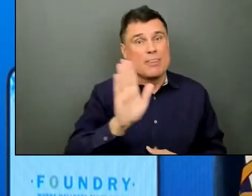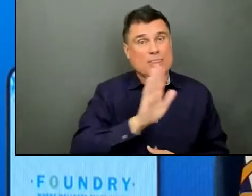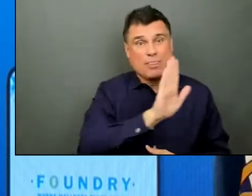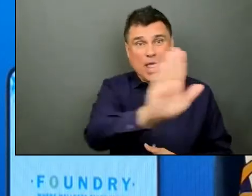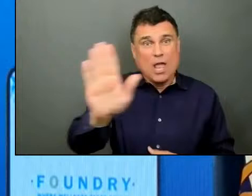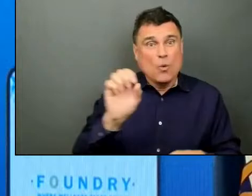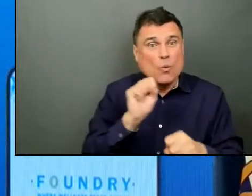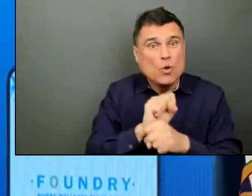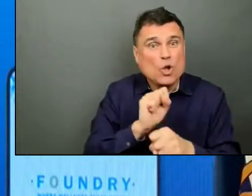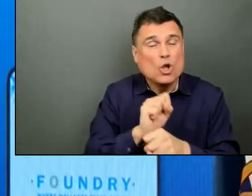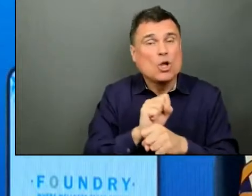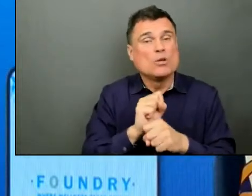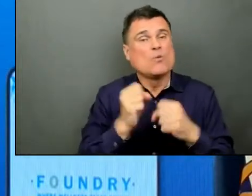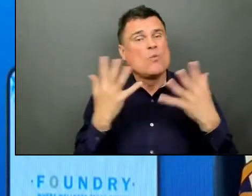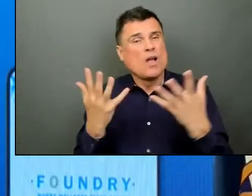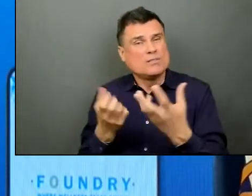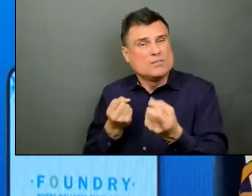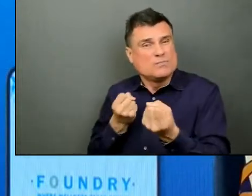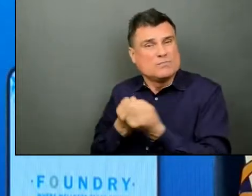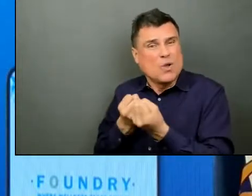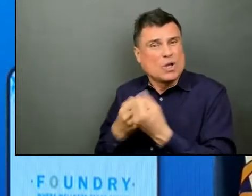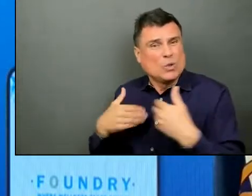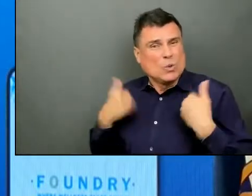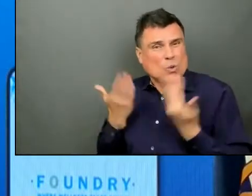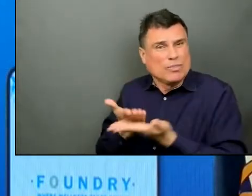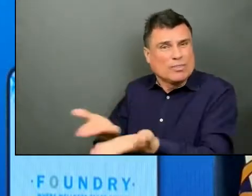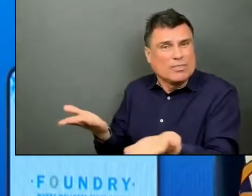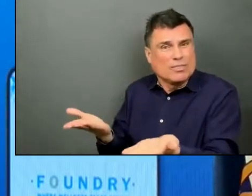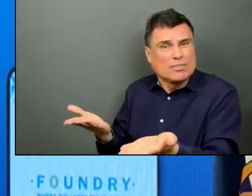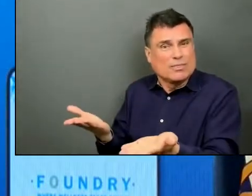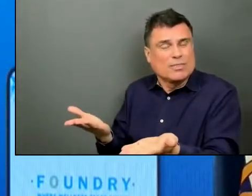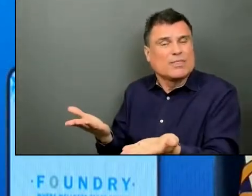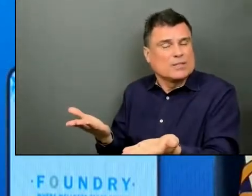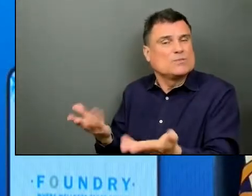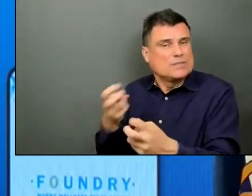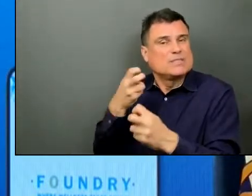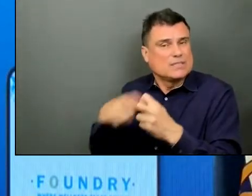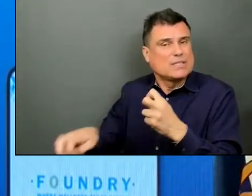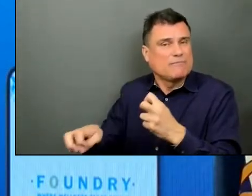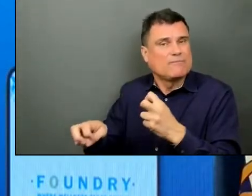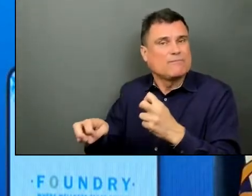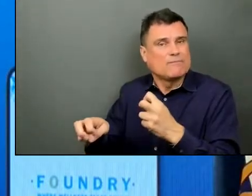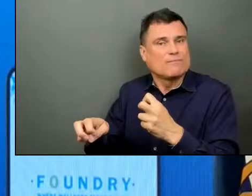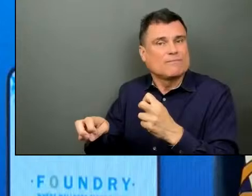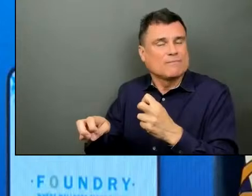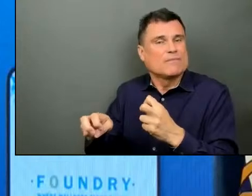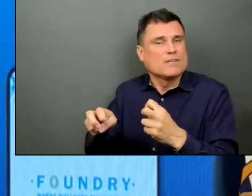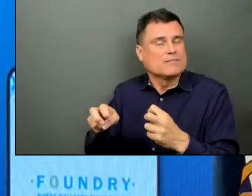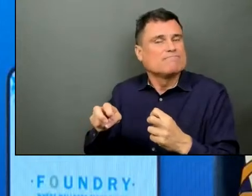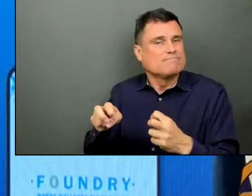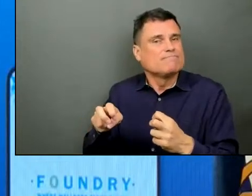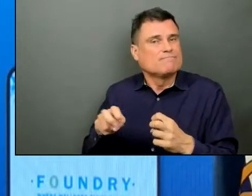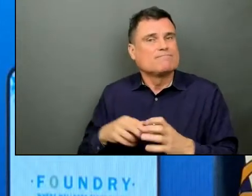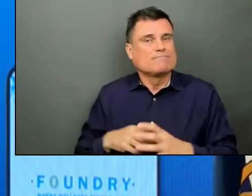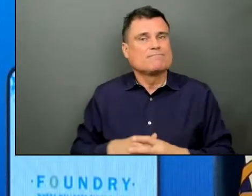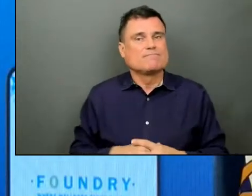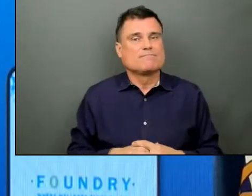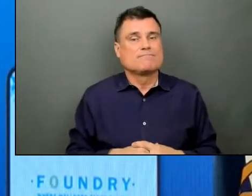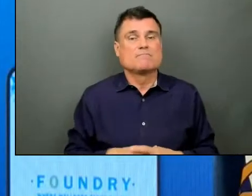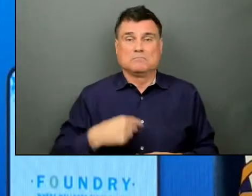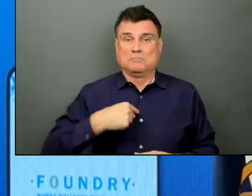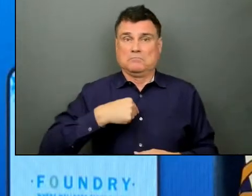I'm not going to speak to the specific supports that were accessed in or offered in this particular